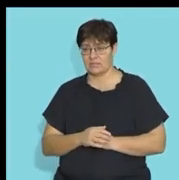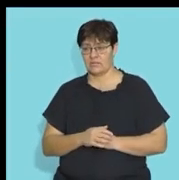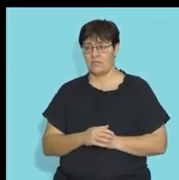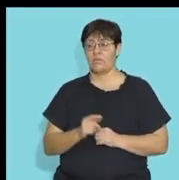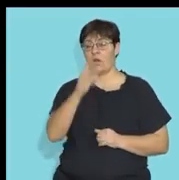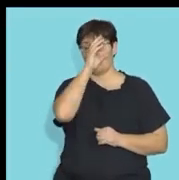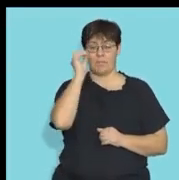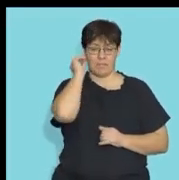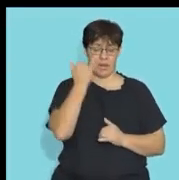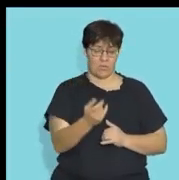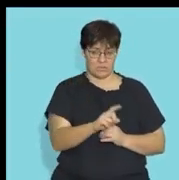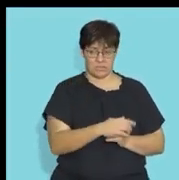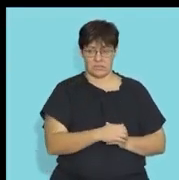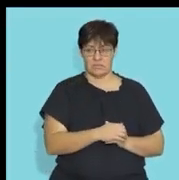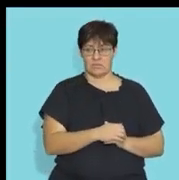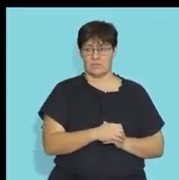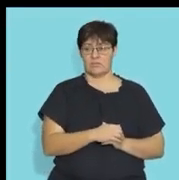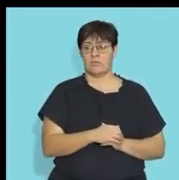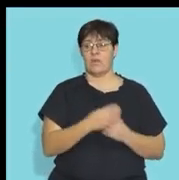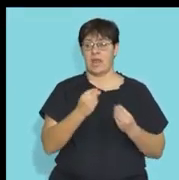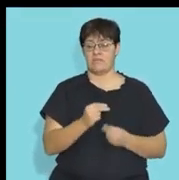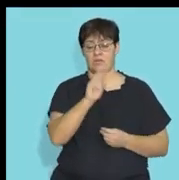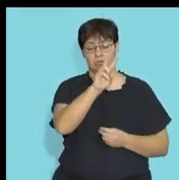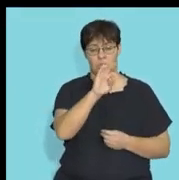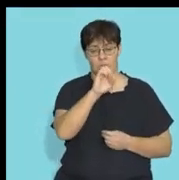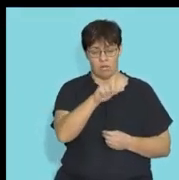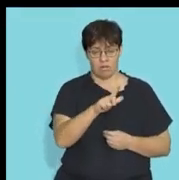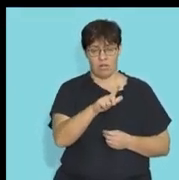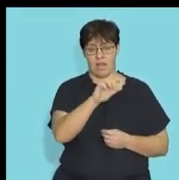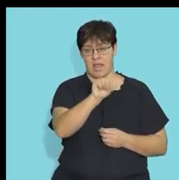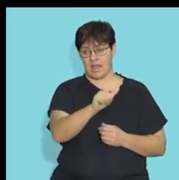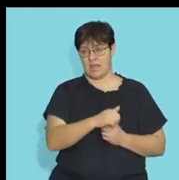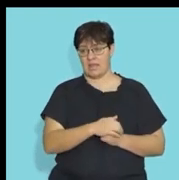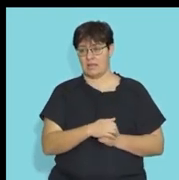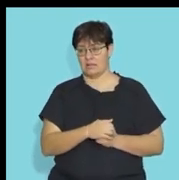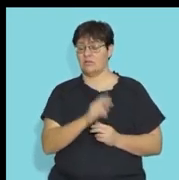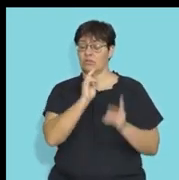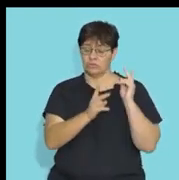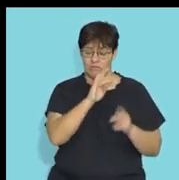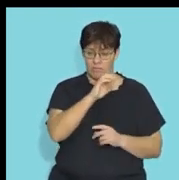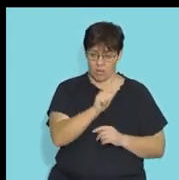what we should remember now is initially we had 12 moles of A,